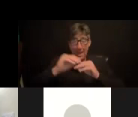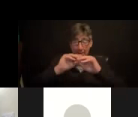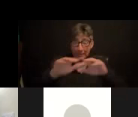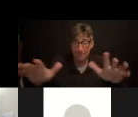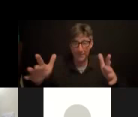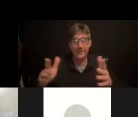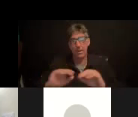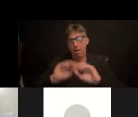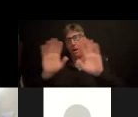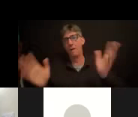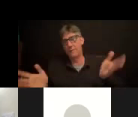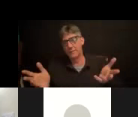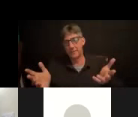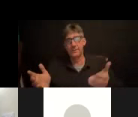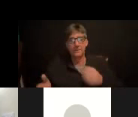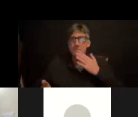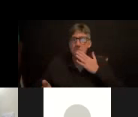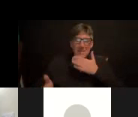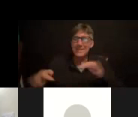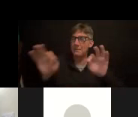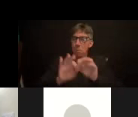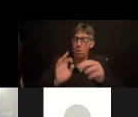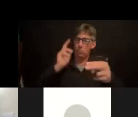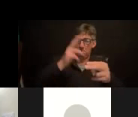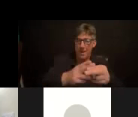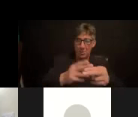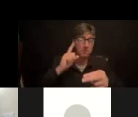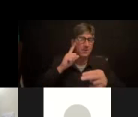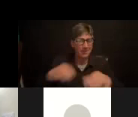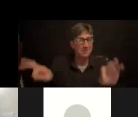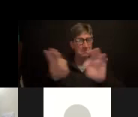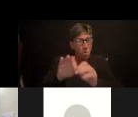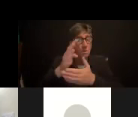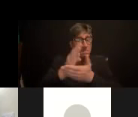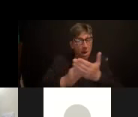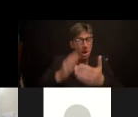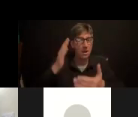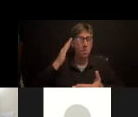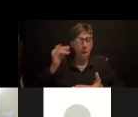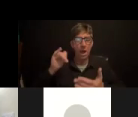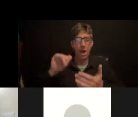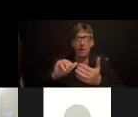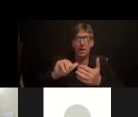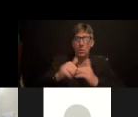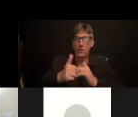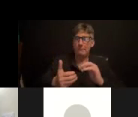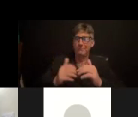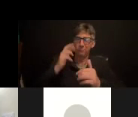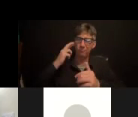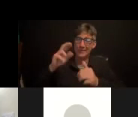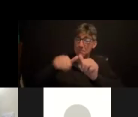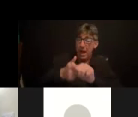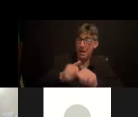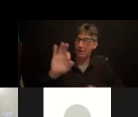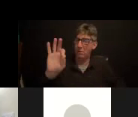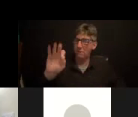self-evident, but I think it's important to state because it's been a key element of how we thought about implementing Forging Ahead. And with that, I just wanted